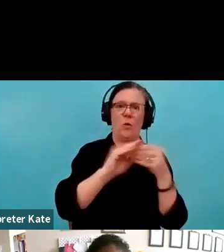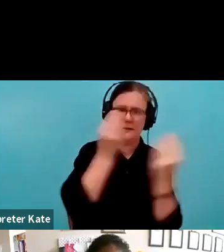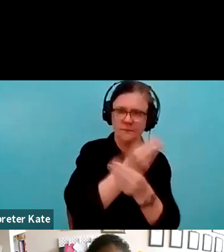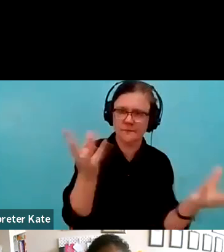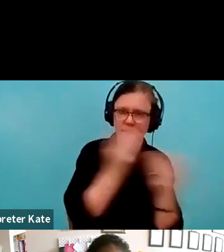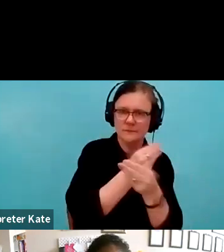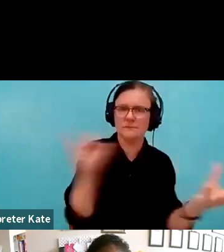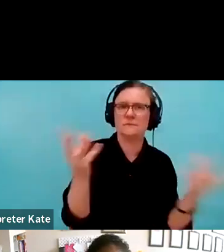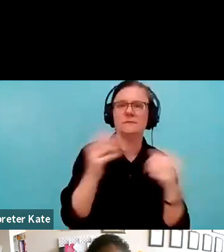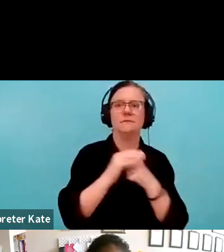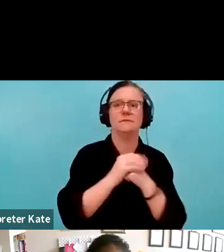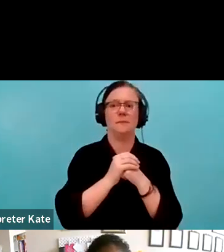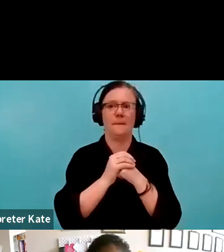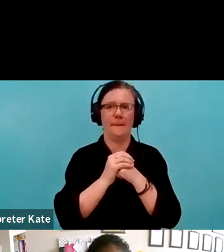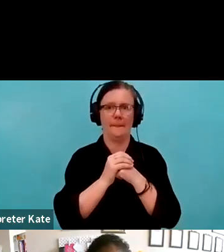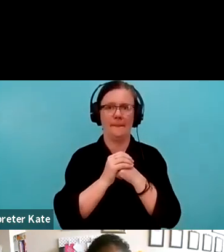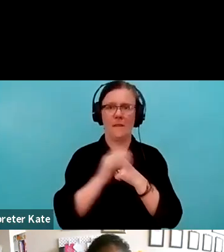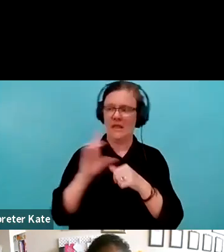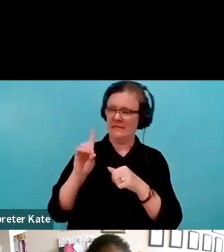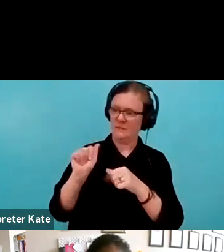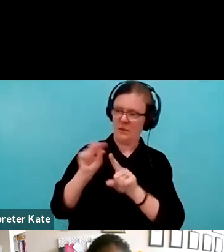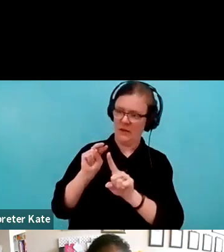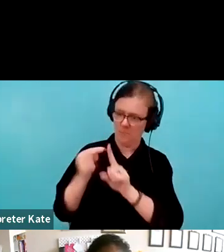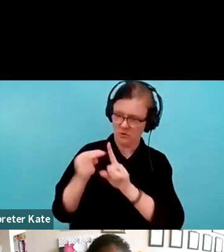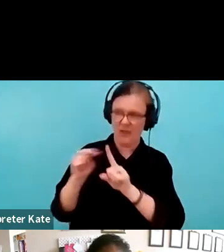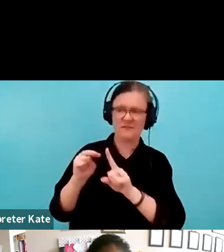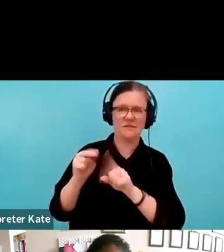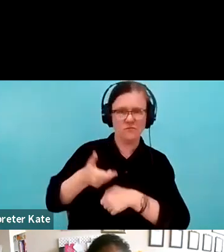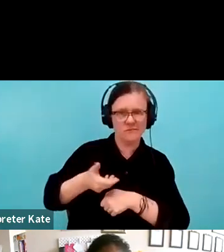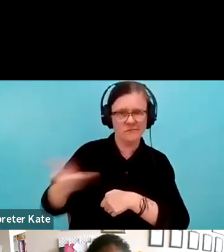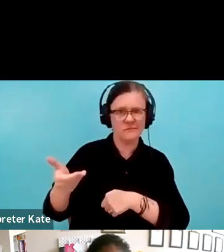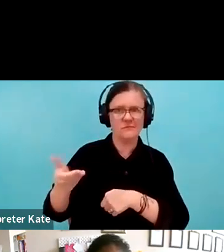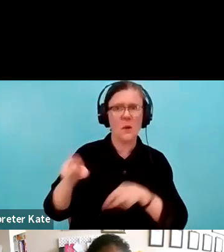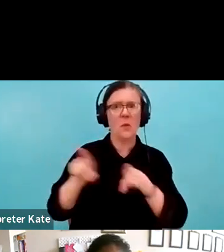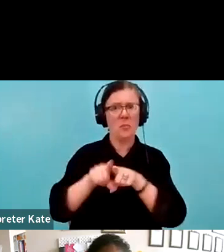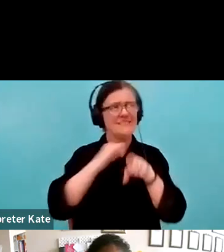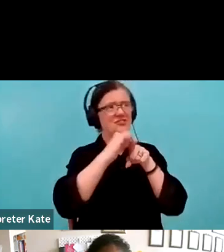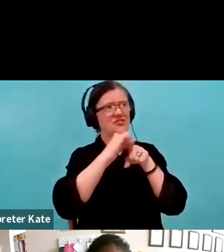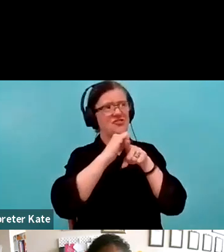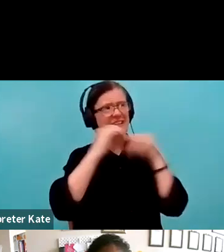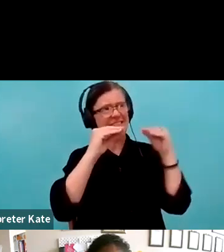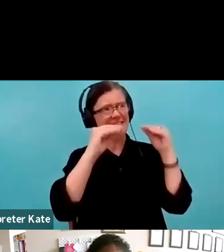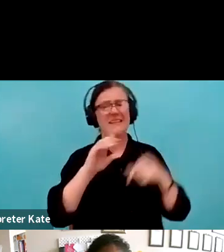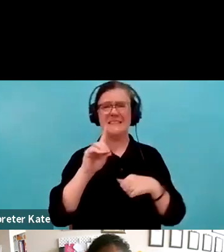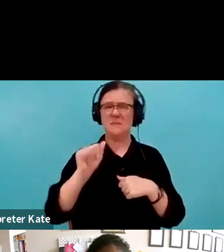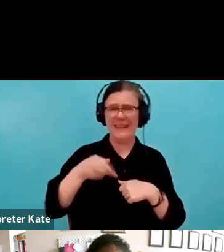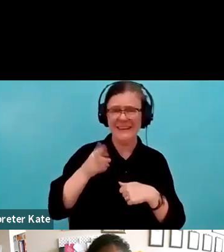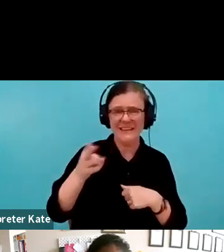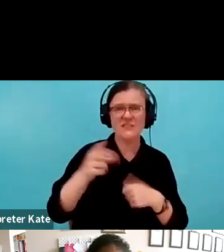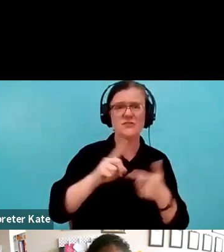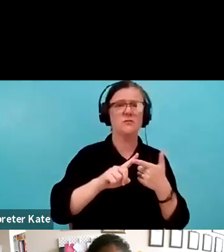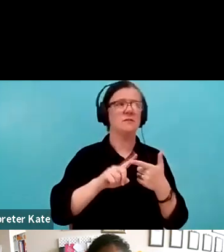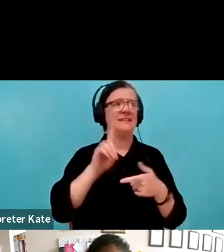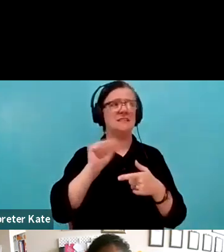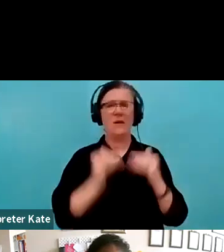bringing the perspective of disability and training about disability history, disability